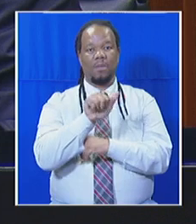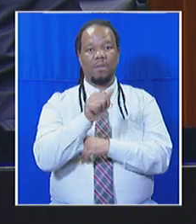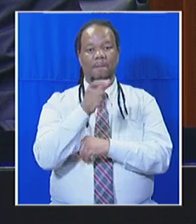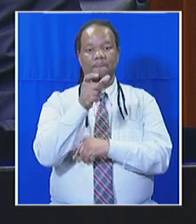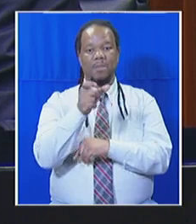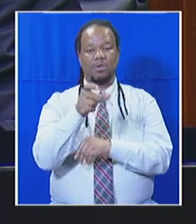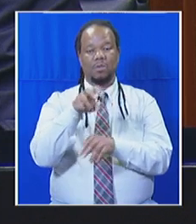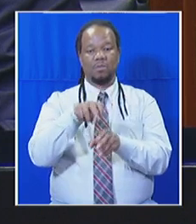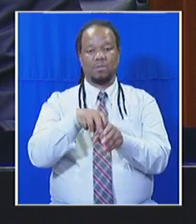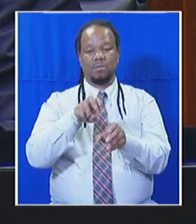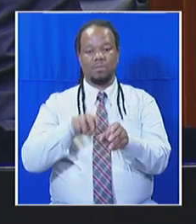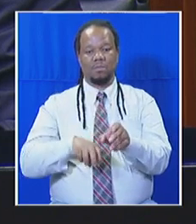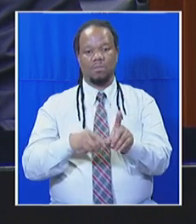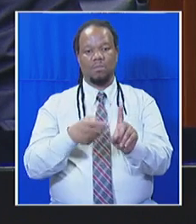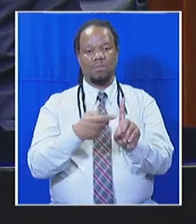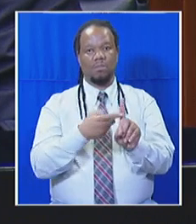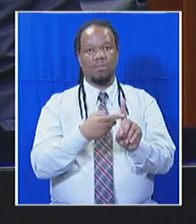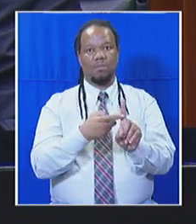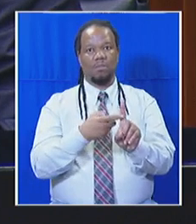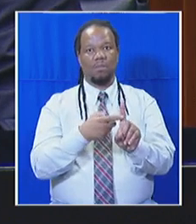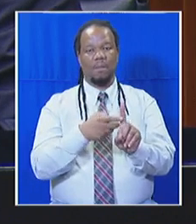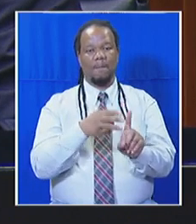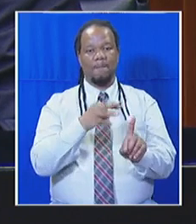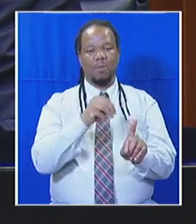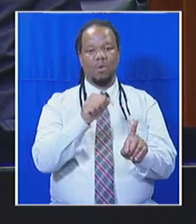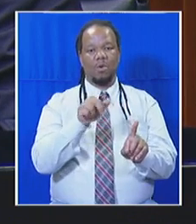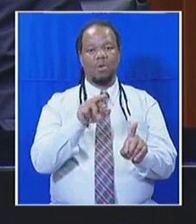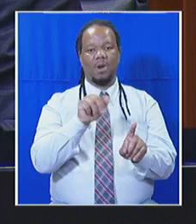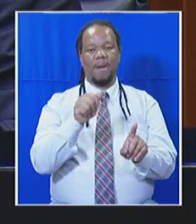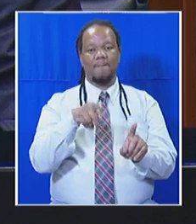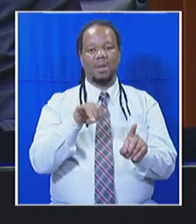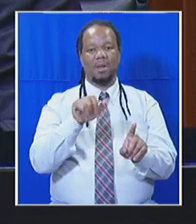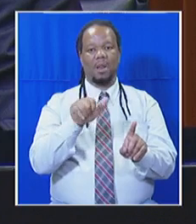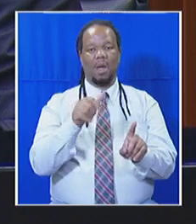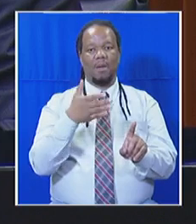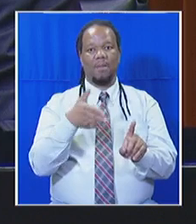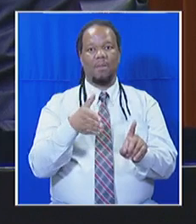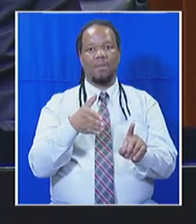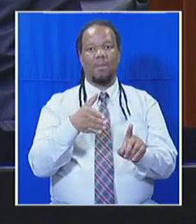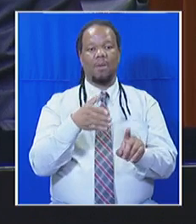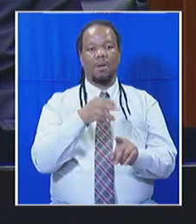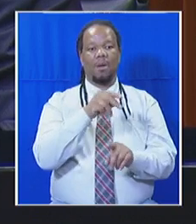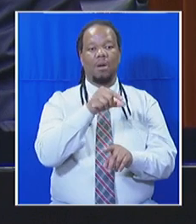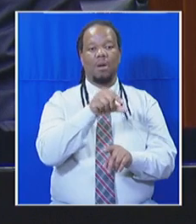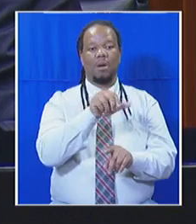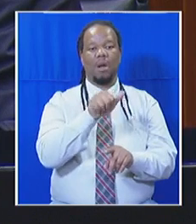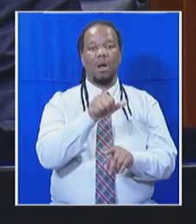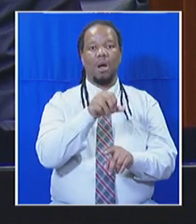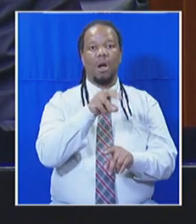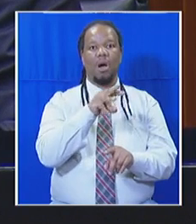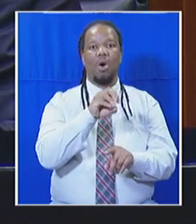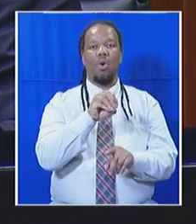of Mr. KZ Morapela has been filled by the nomination of Mr. T. Gaula with effect from